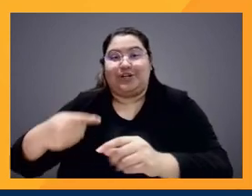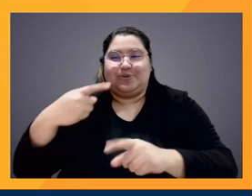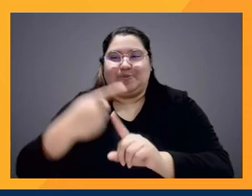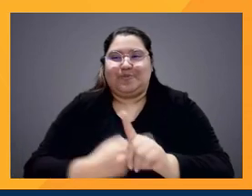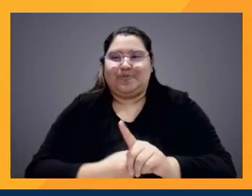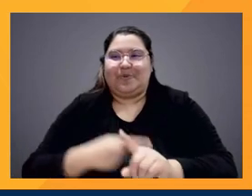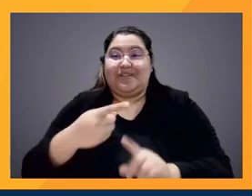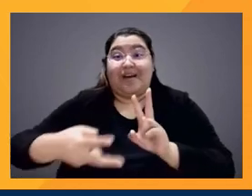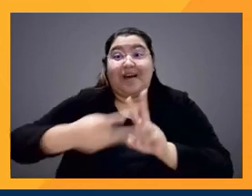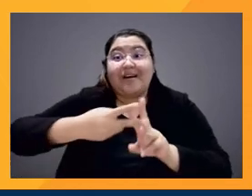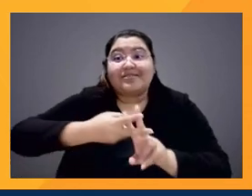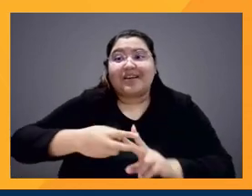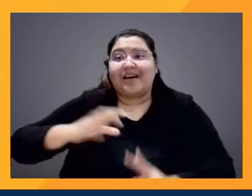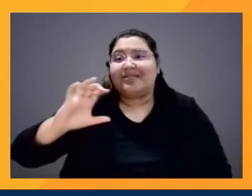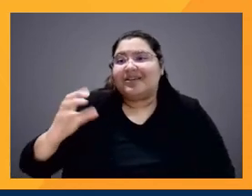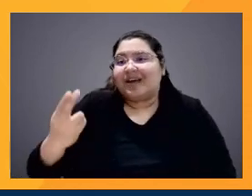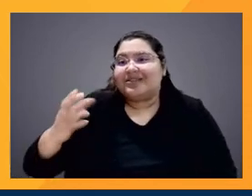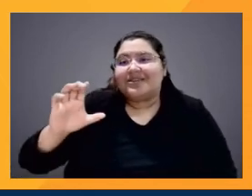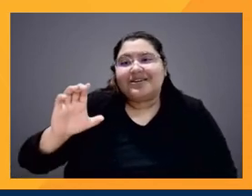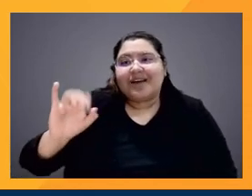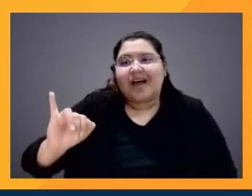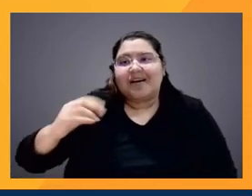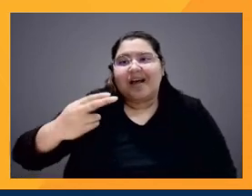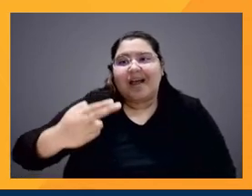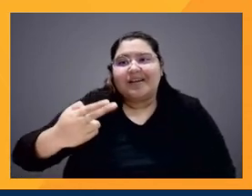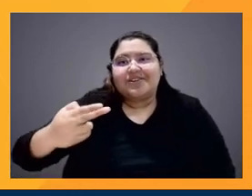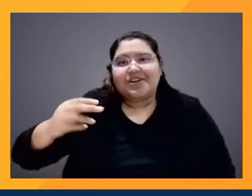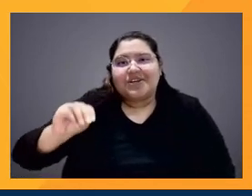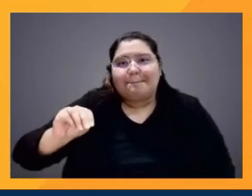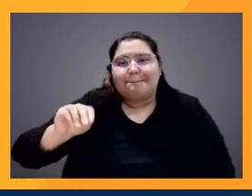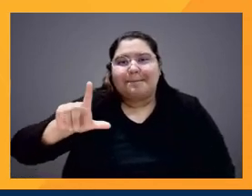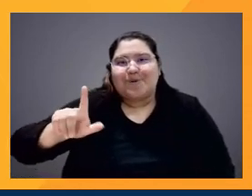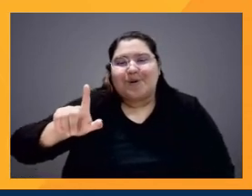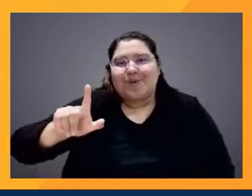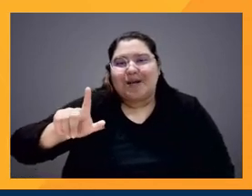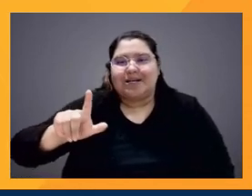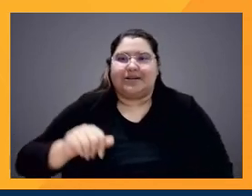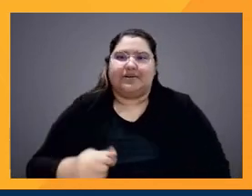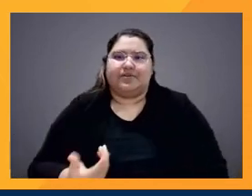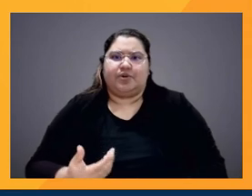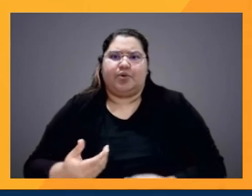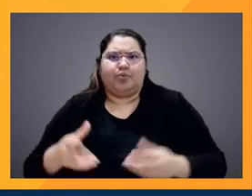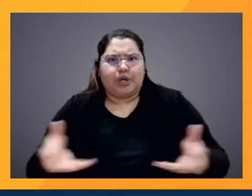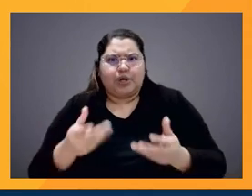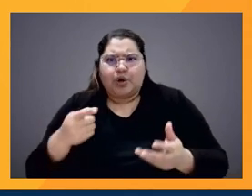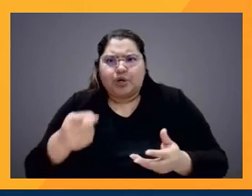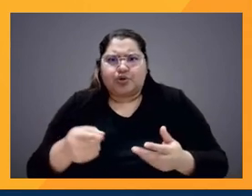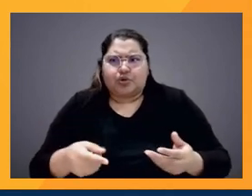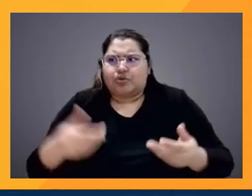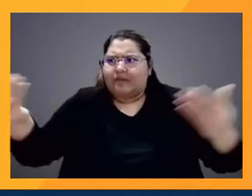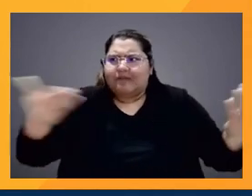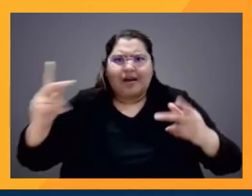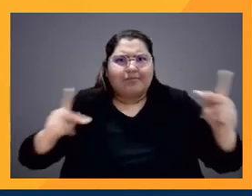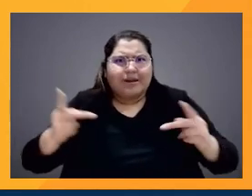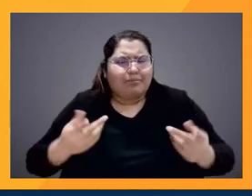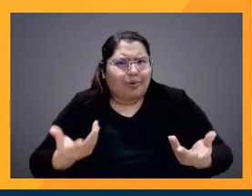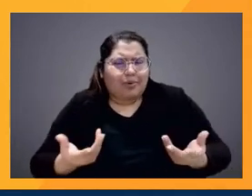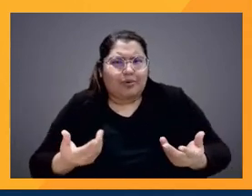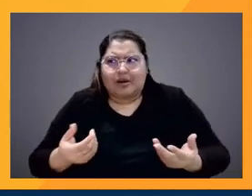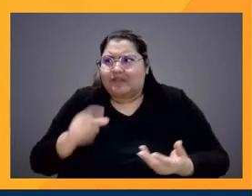do. There's a lot to do. Because generations love to think about younger generations too,